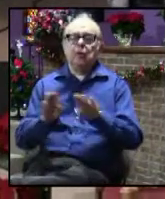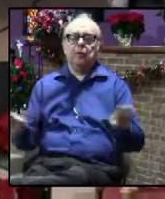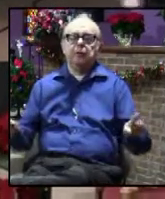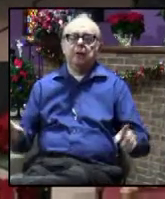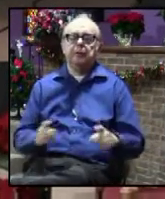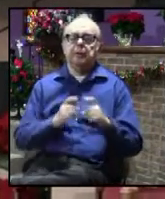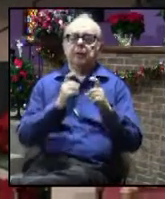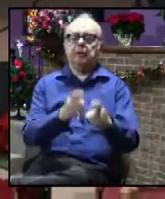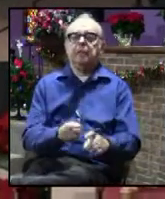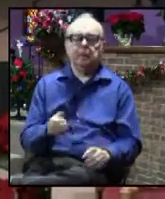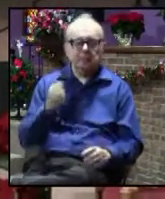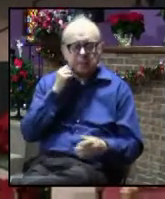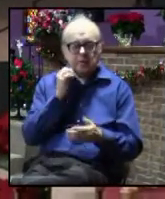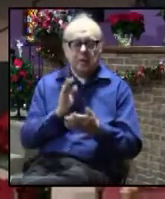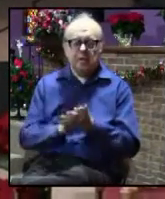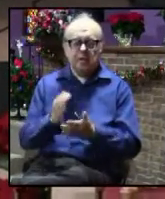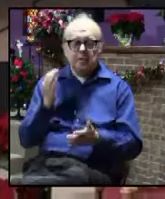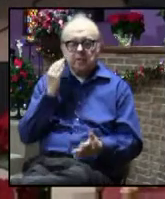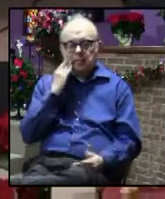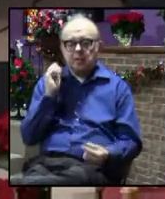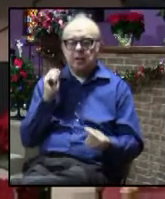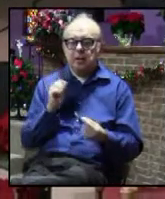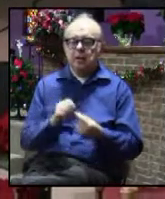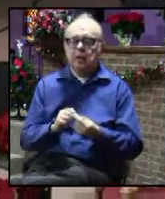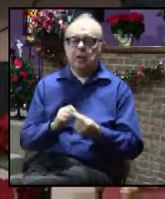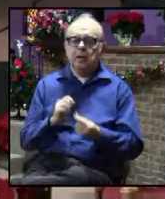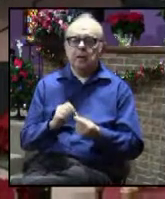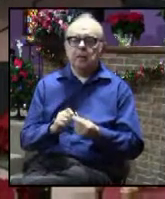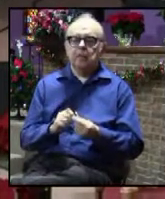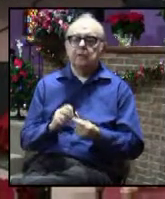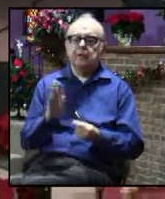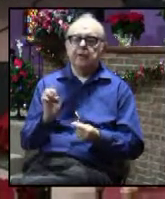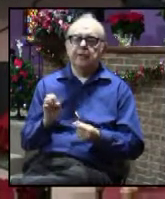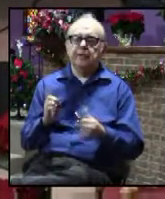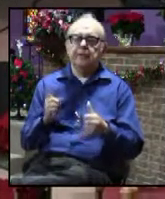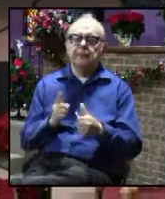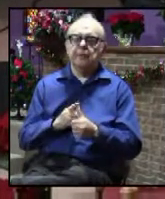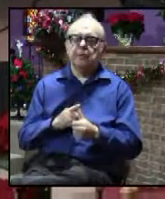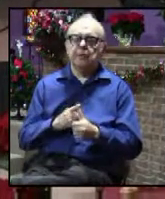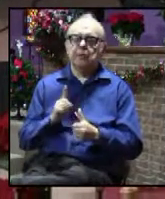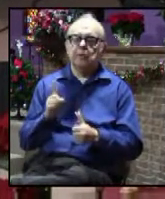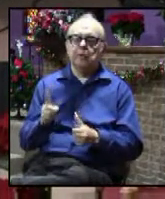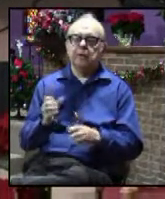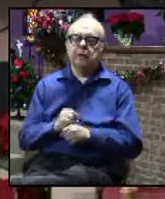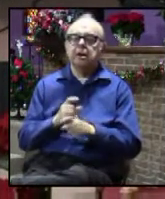presents. My wife knows exactly who's going to be the first one to pick out a present.